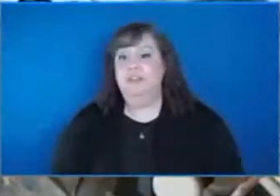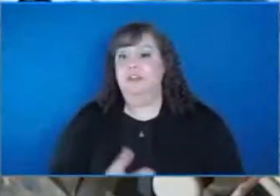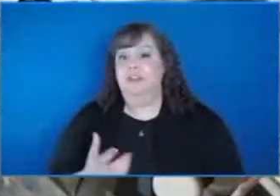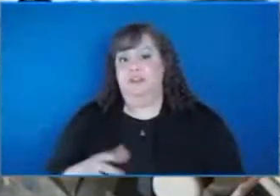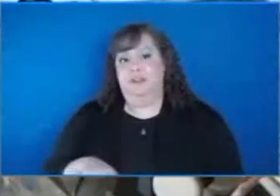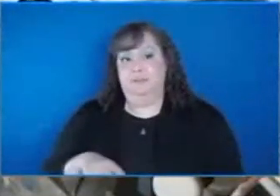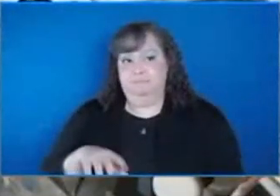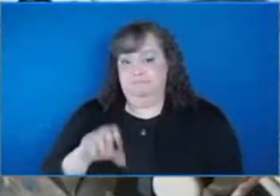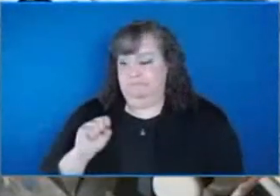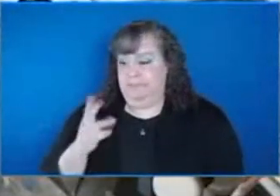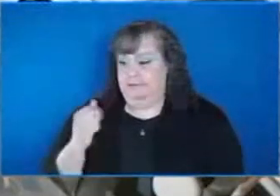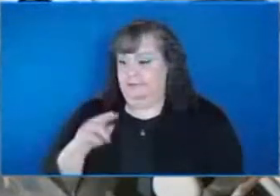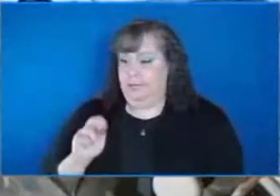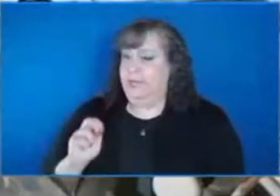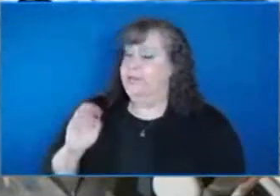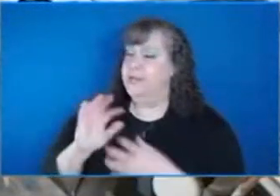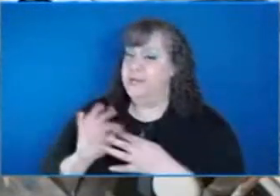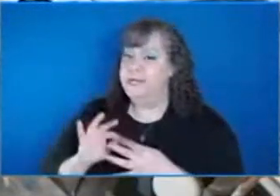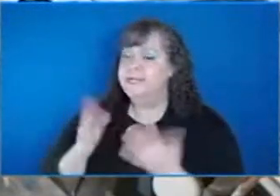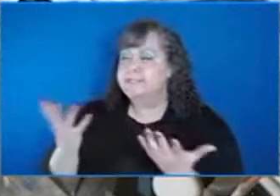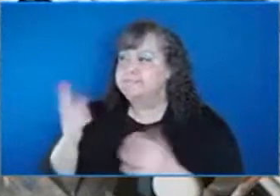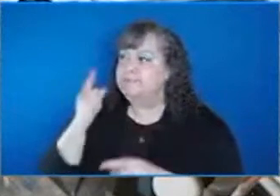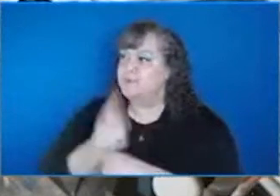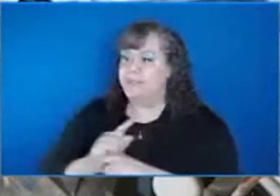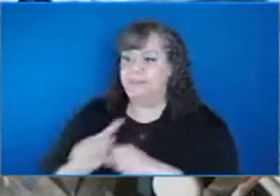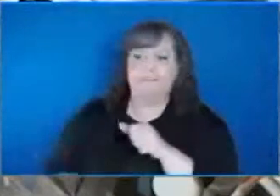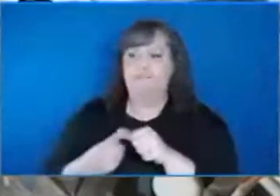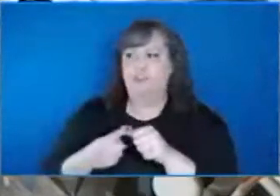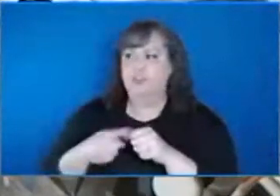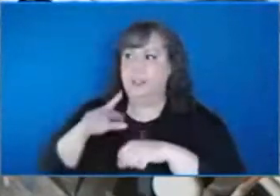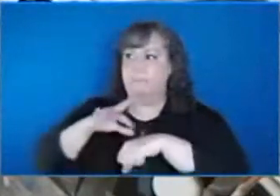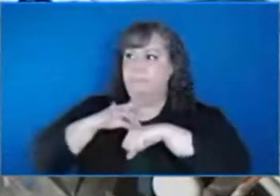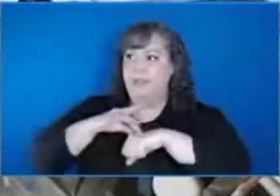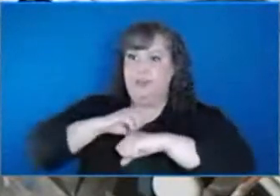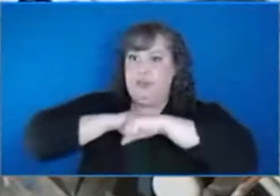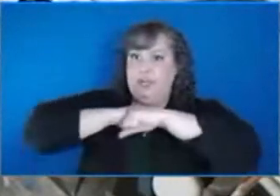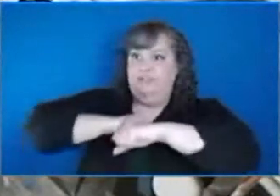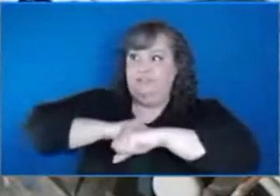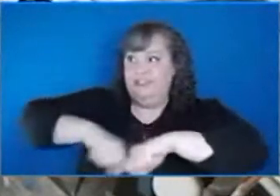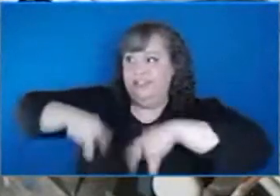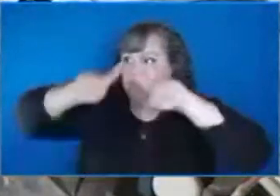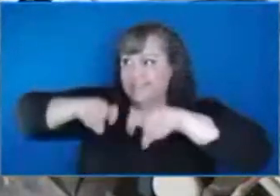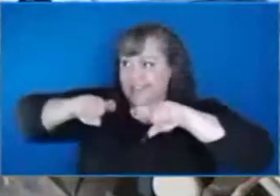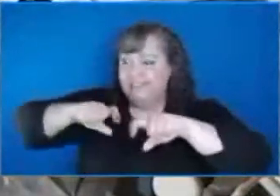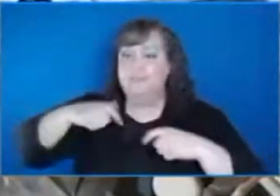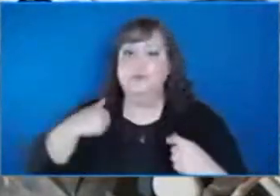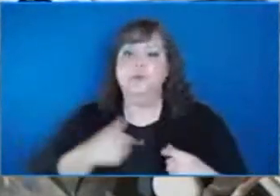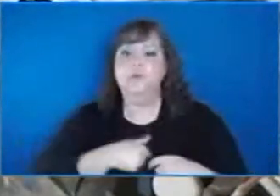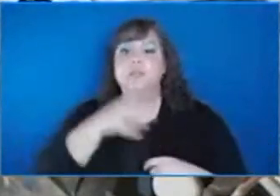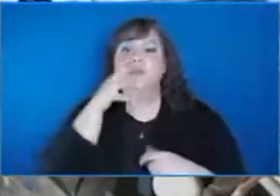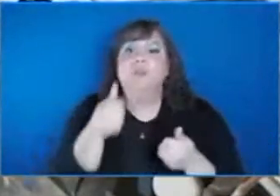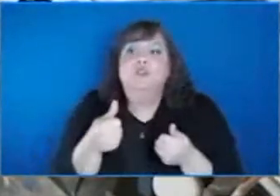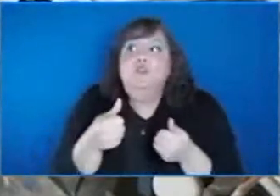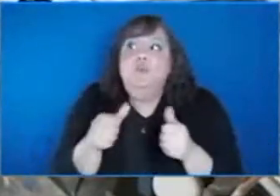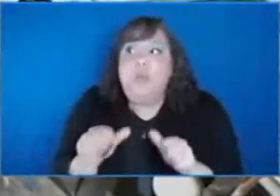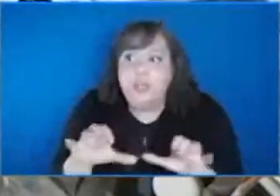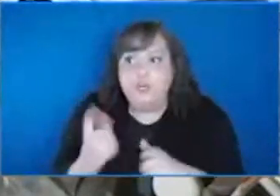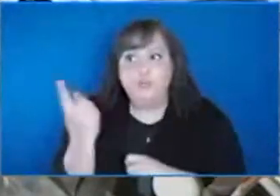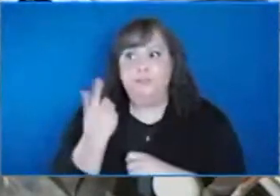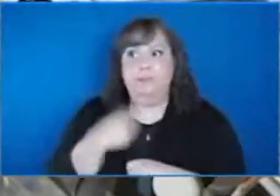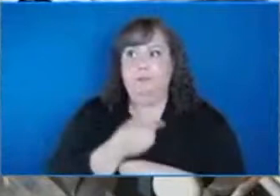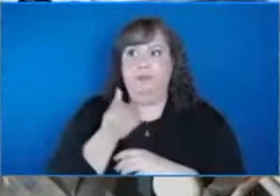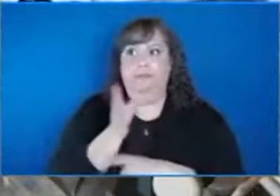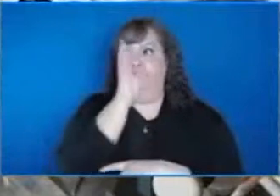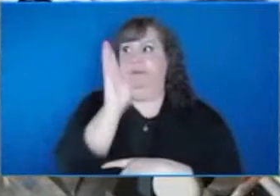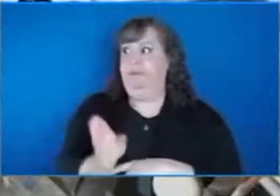DART is NASA's first planetary defense test. So we're gonna try to do something we've never done before